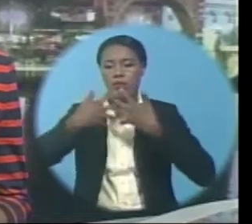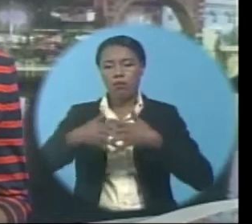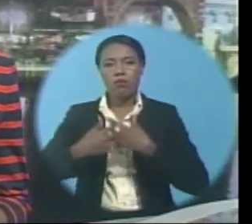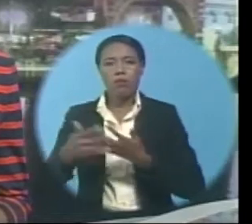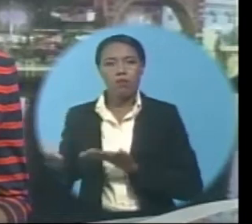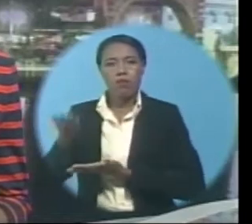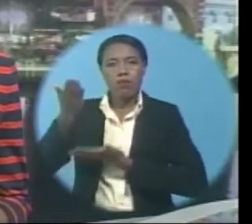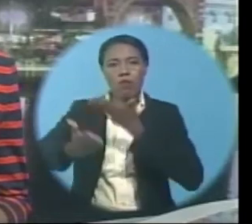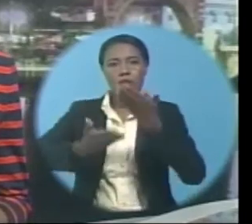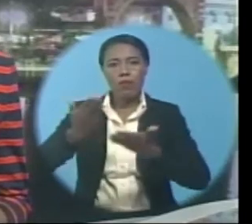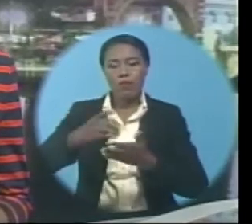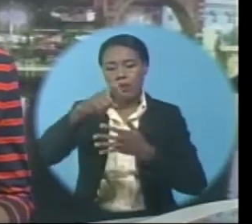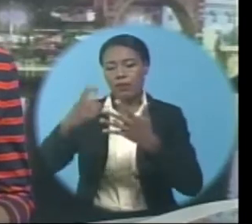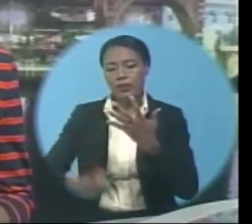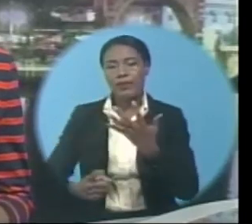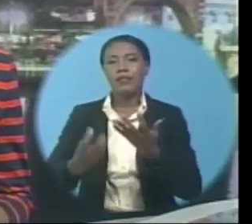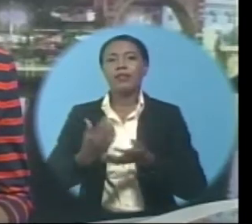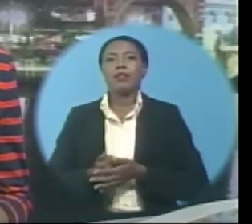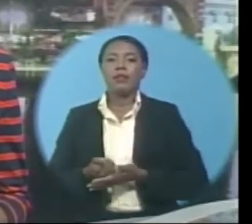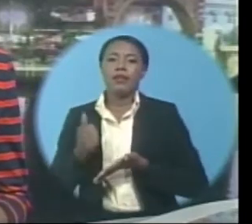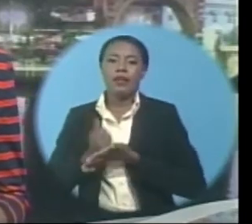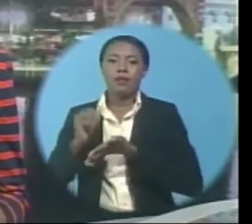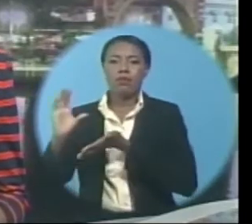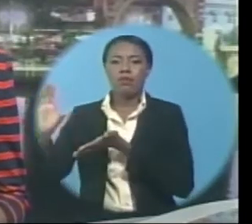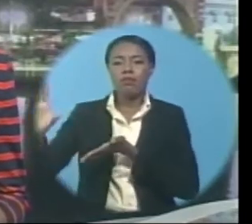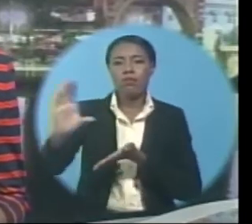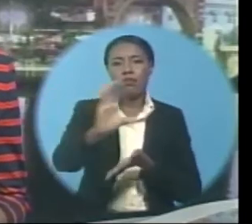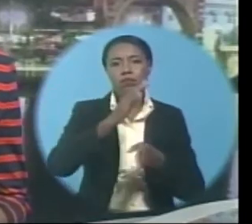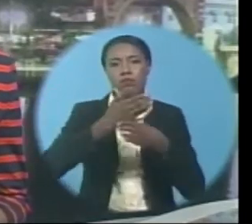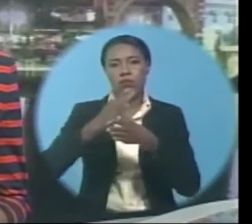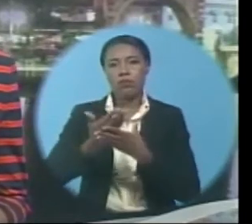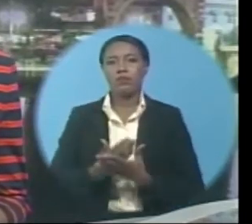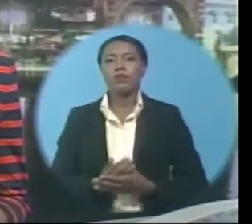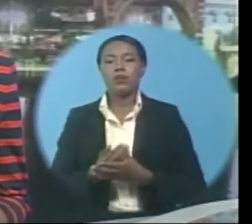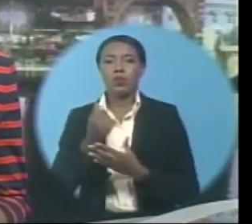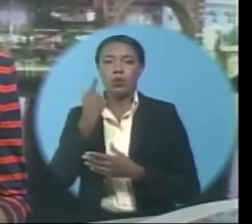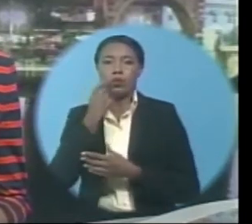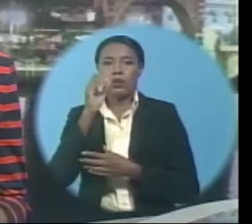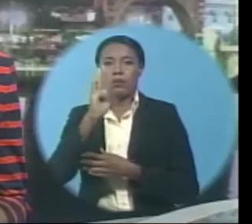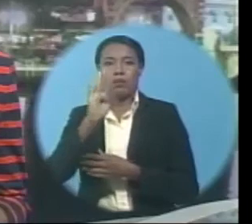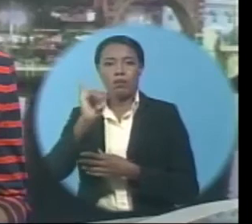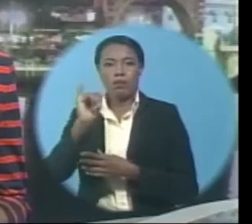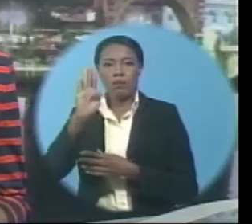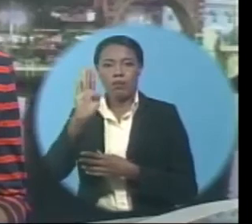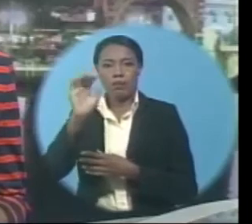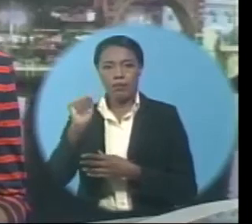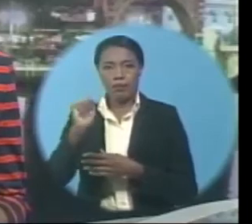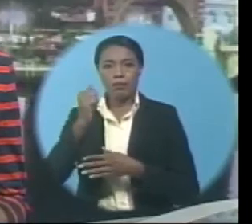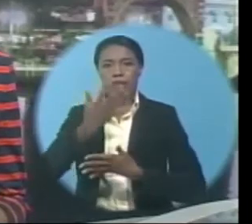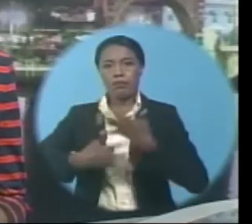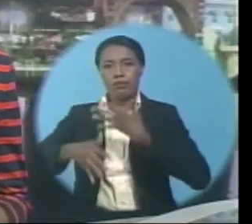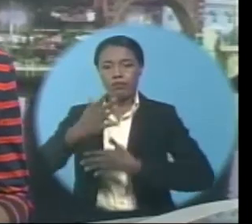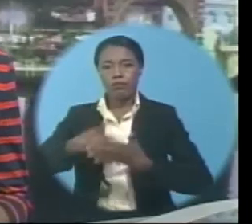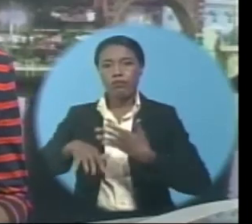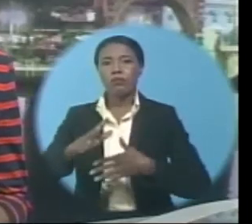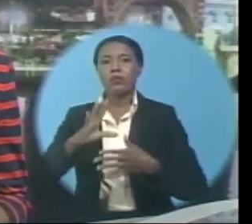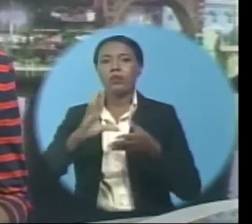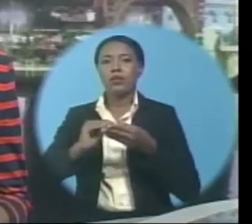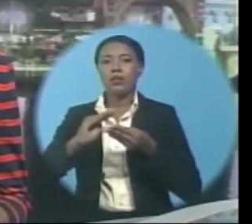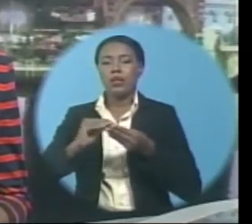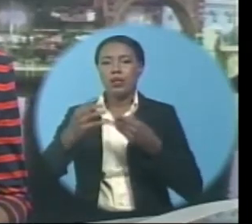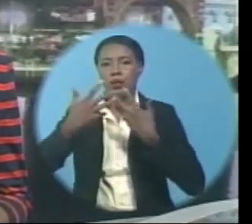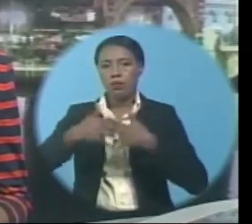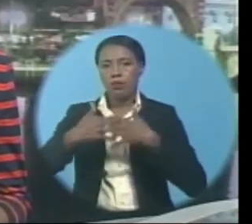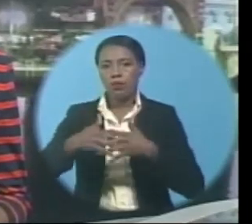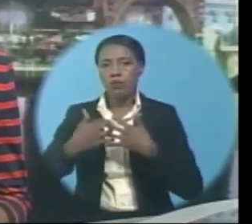other badly needed supplies. His suggestion came as the Barbados International Business Association, or BIBA, handed over a